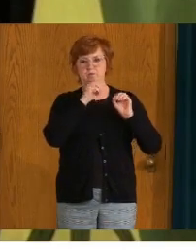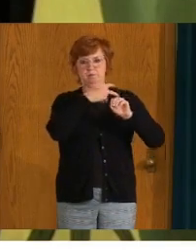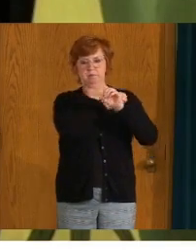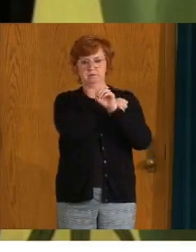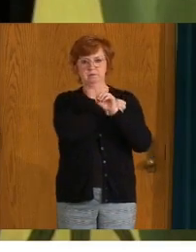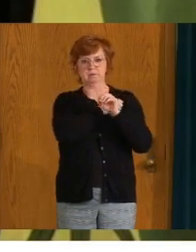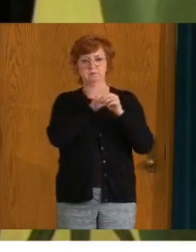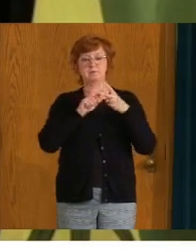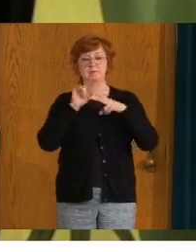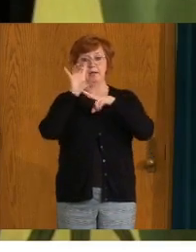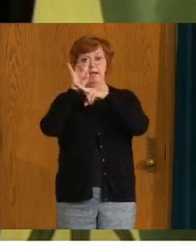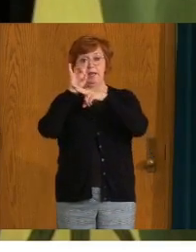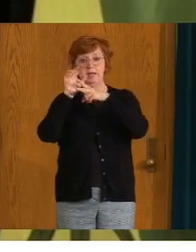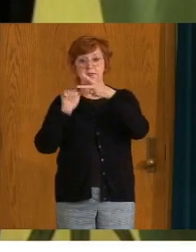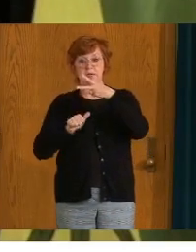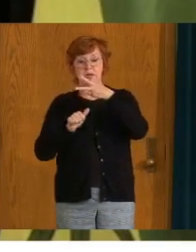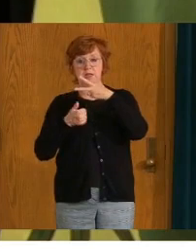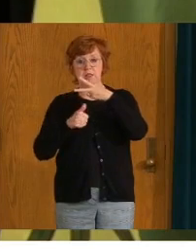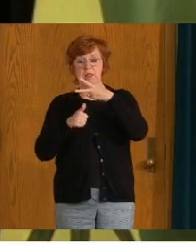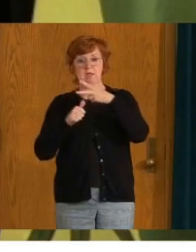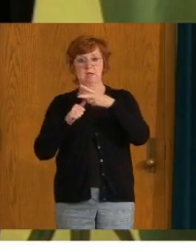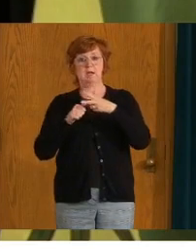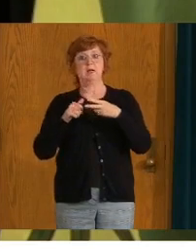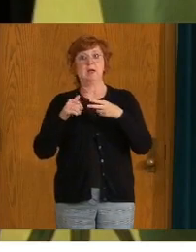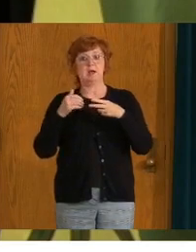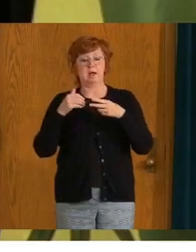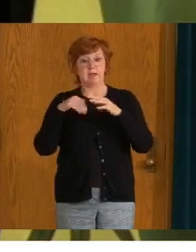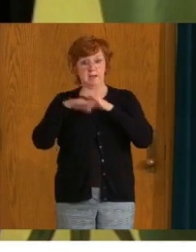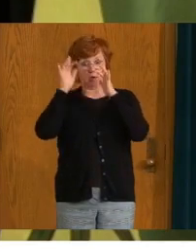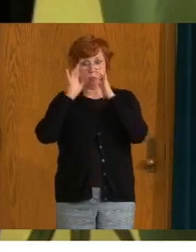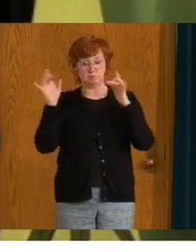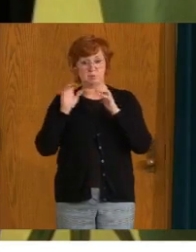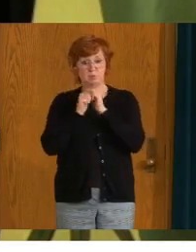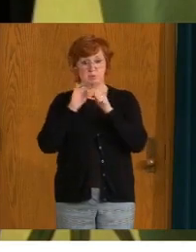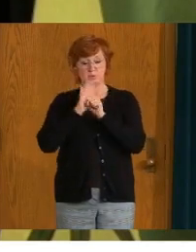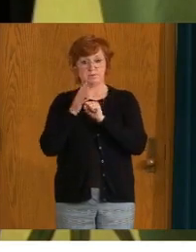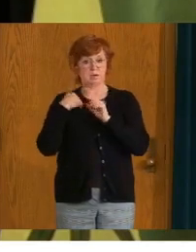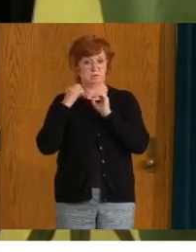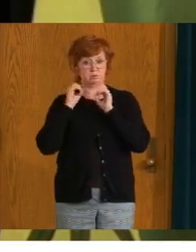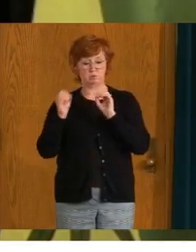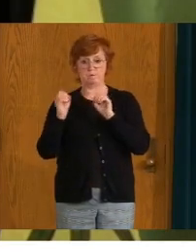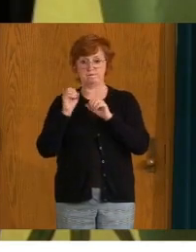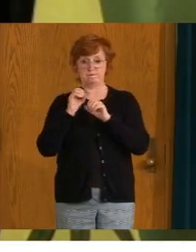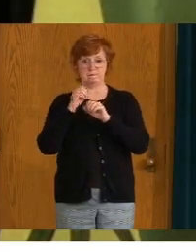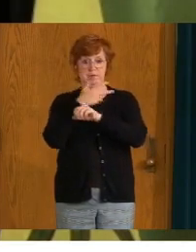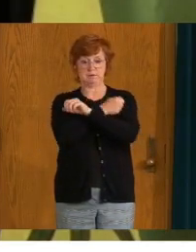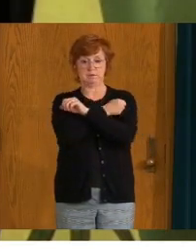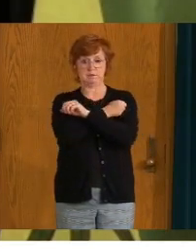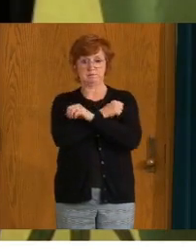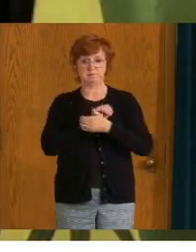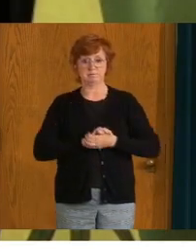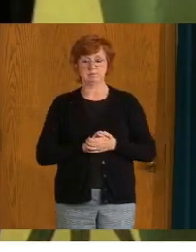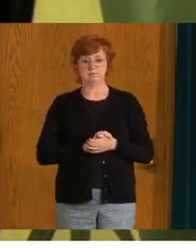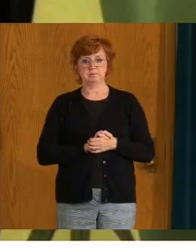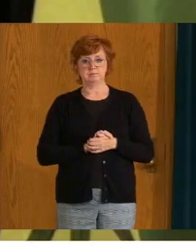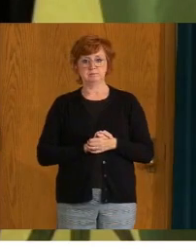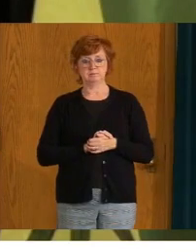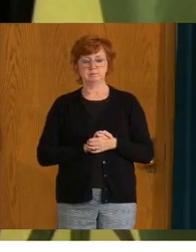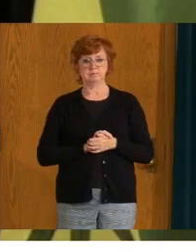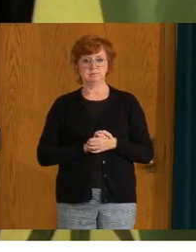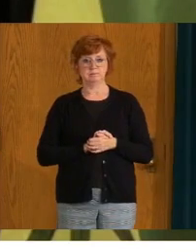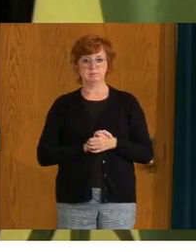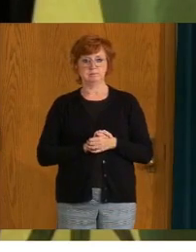out of 10 people that are in our hospitals are people that have not been vaccinated. So, as we move forward, those people